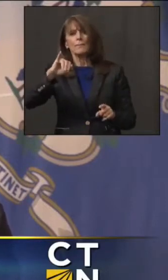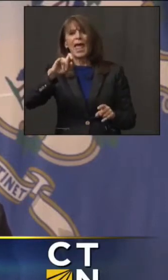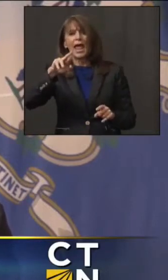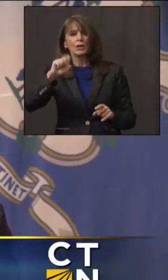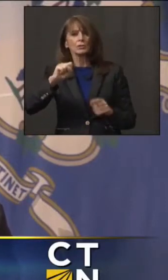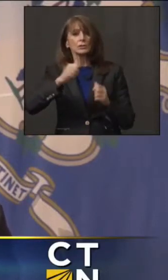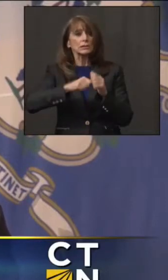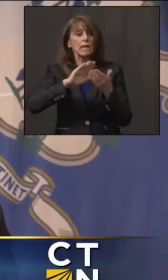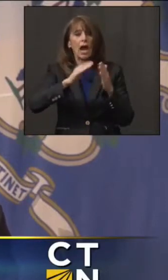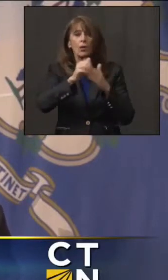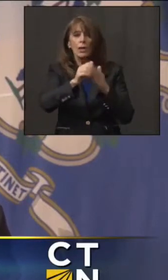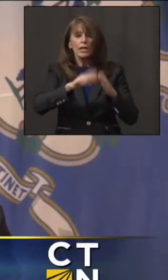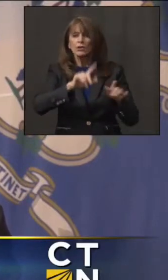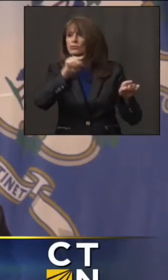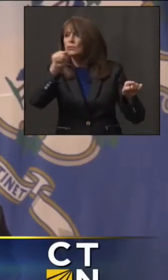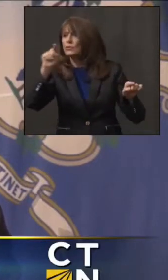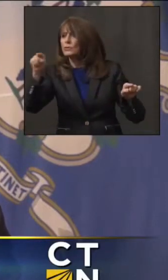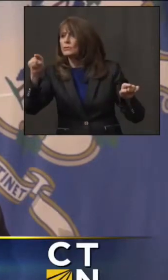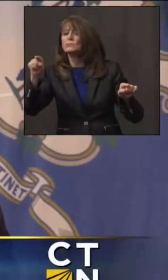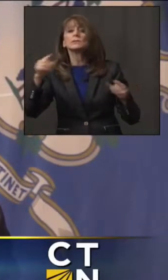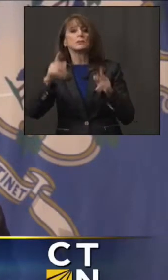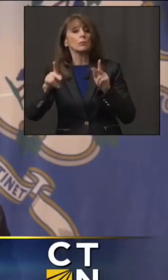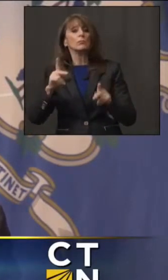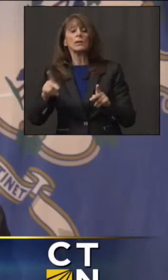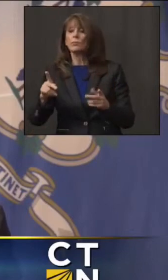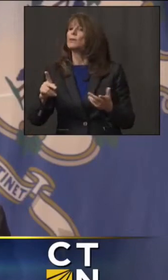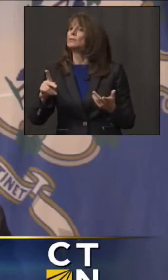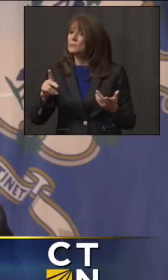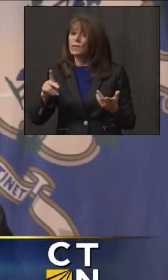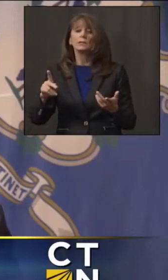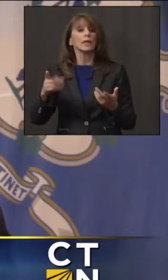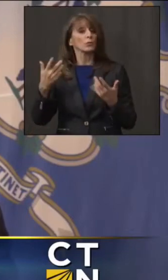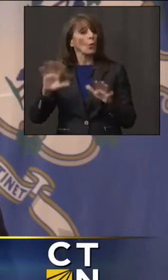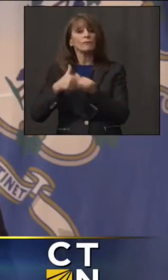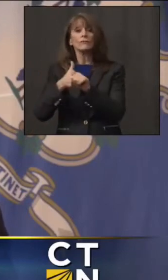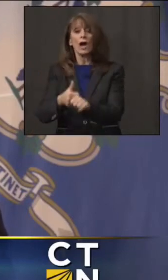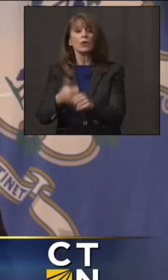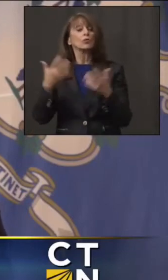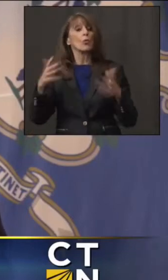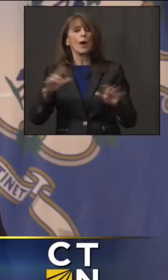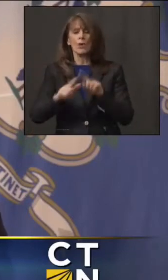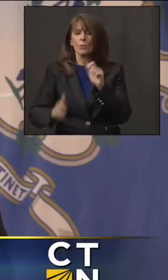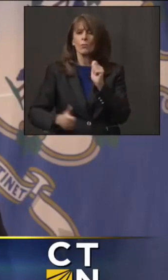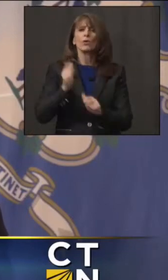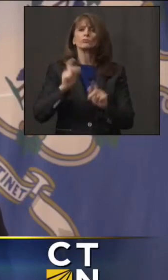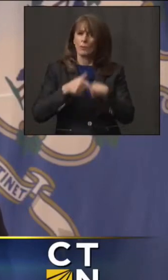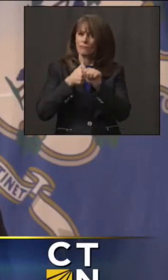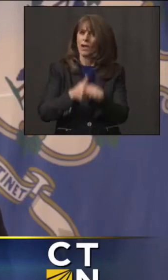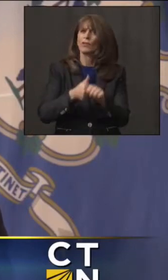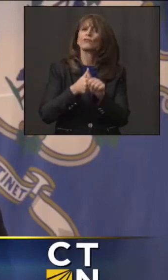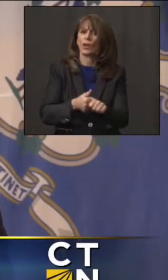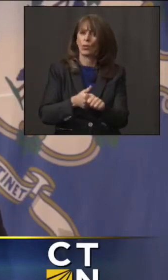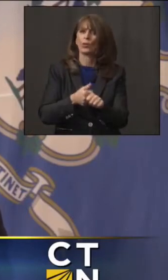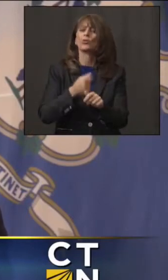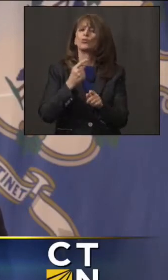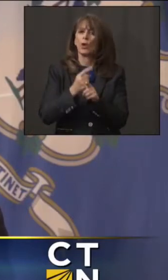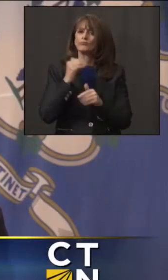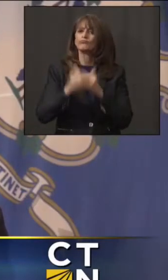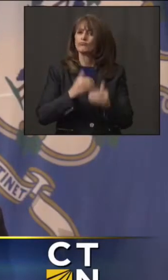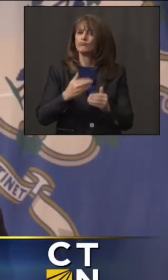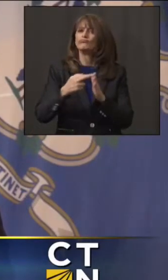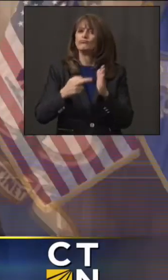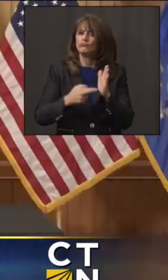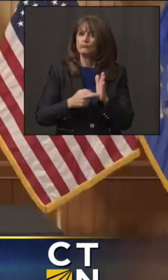my sense is there are some outliers, and we got to be strict with them, but the vast majority of people are doing the right thing. Dave,